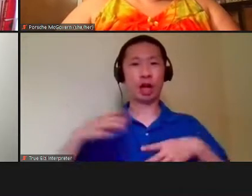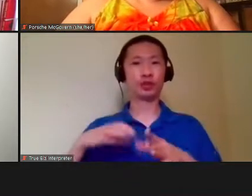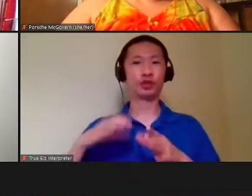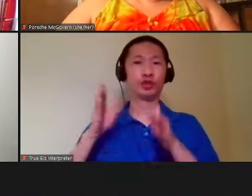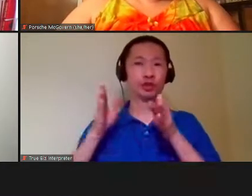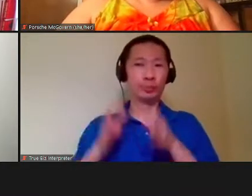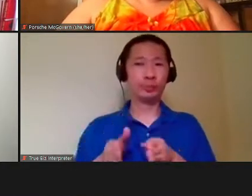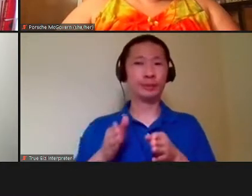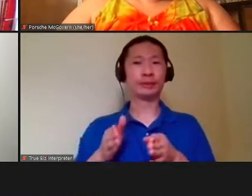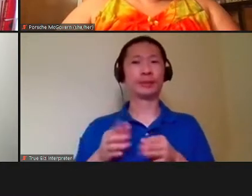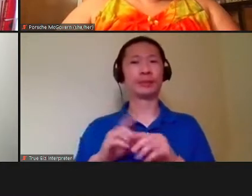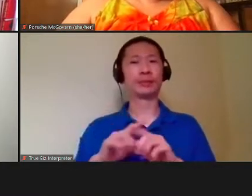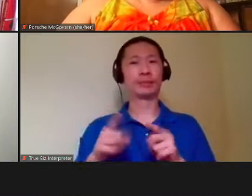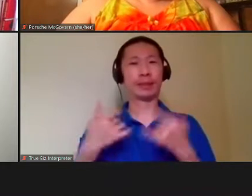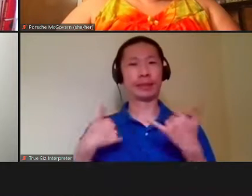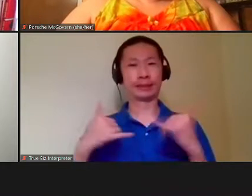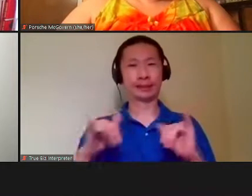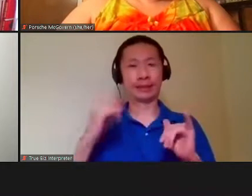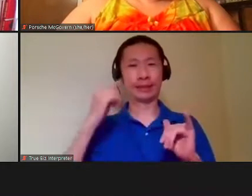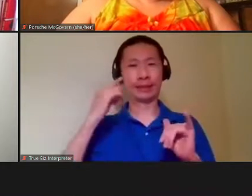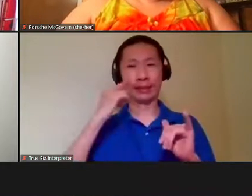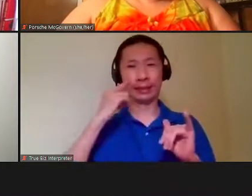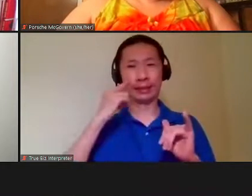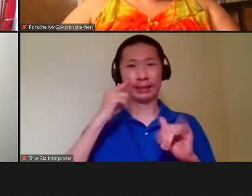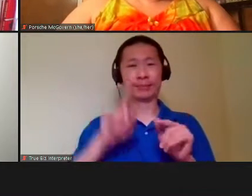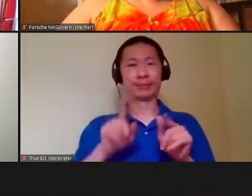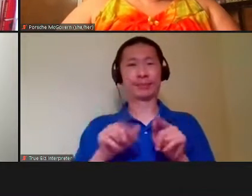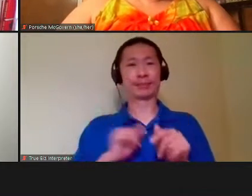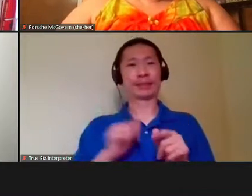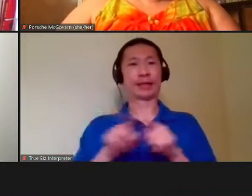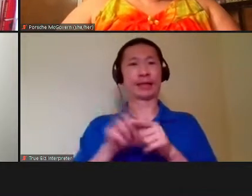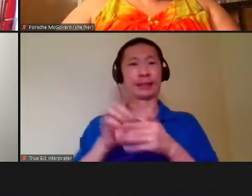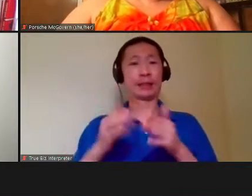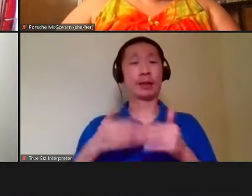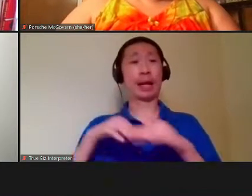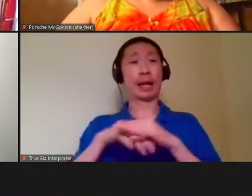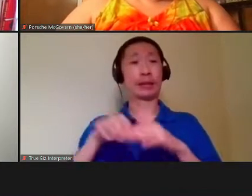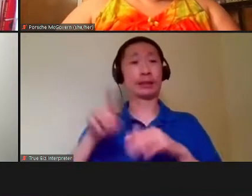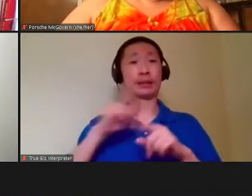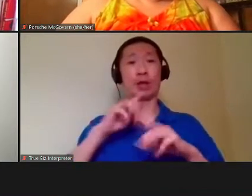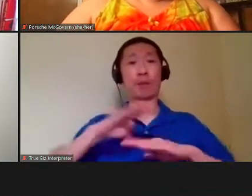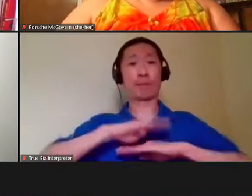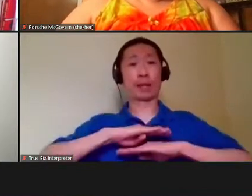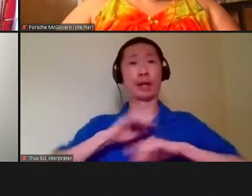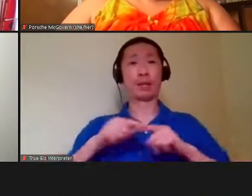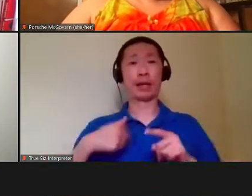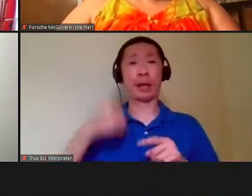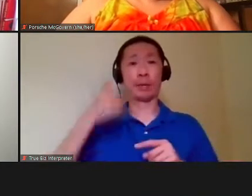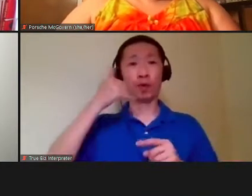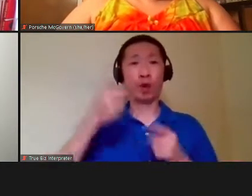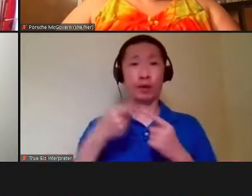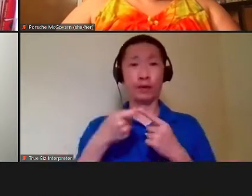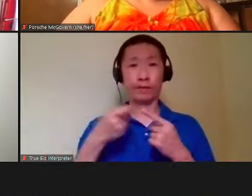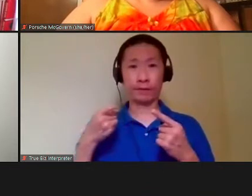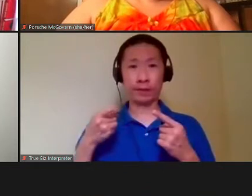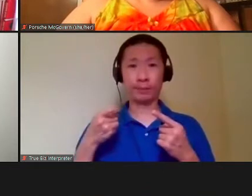of person, though I still consider myself a designer. My access needs are met, but I am calling from